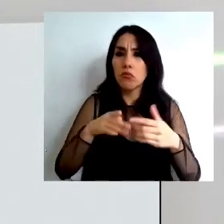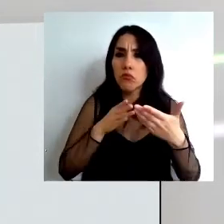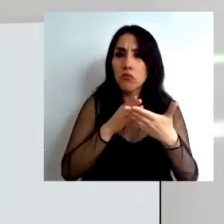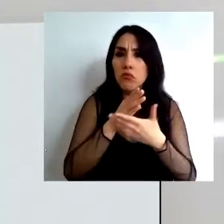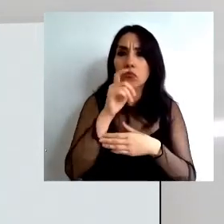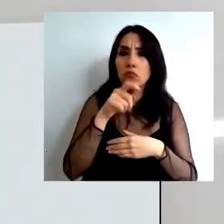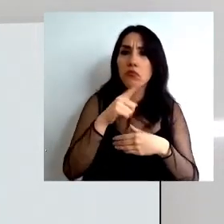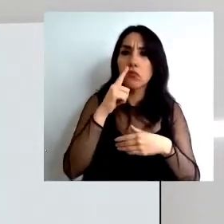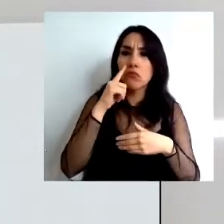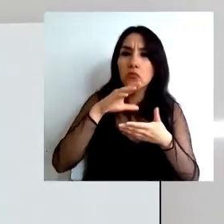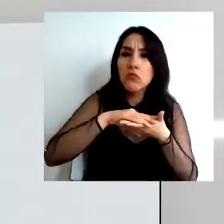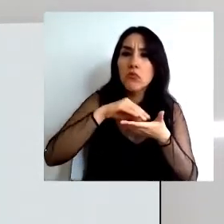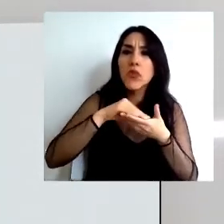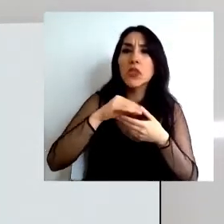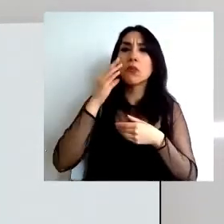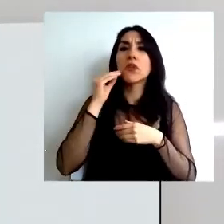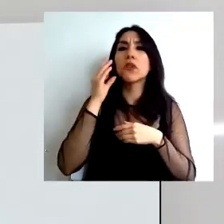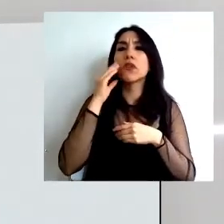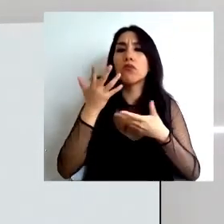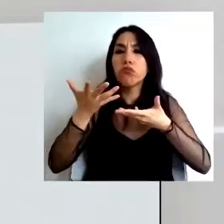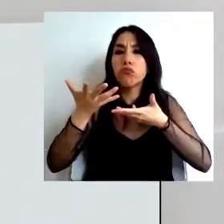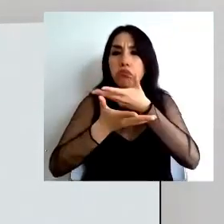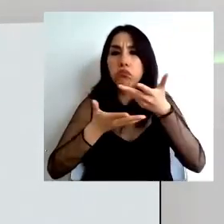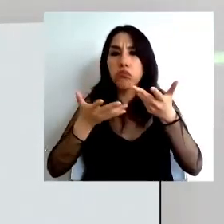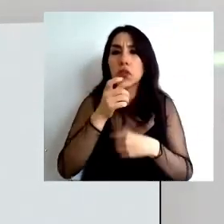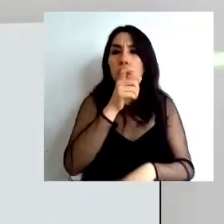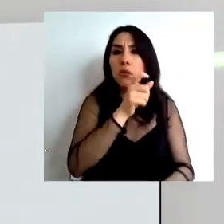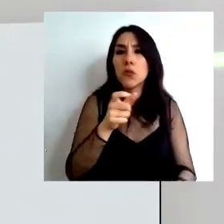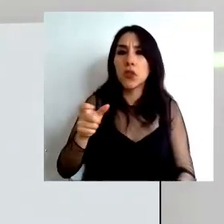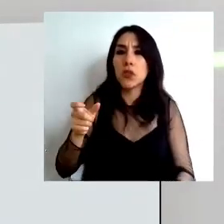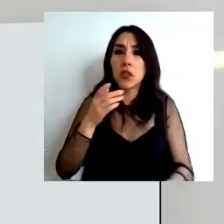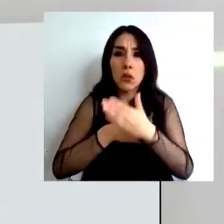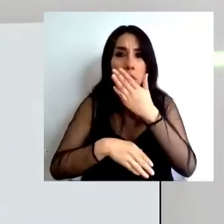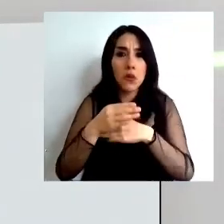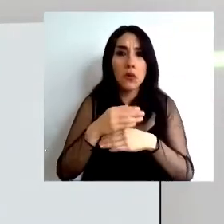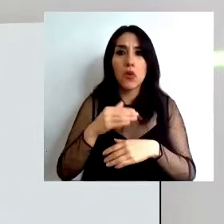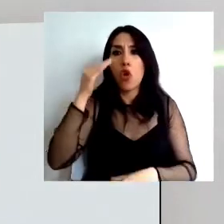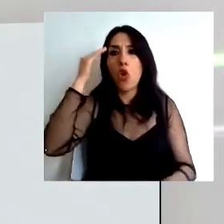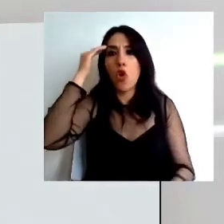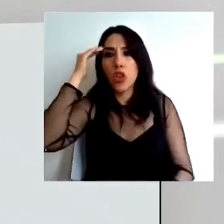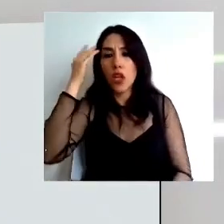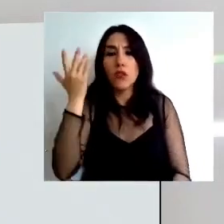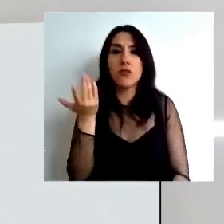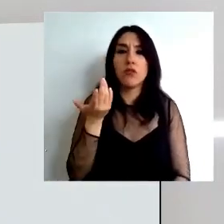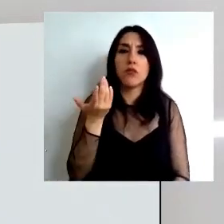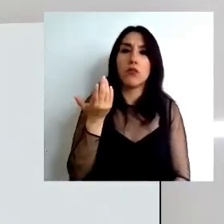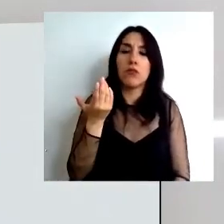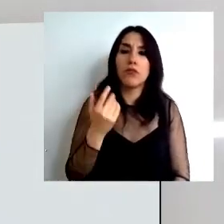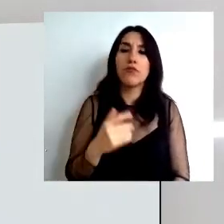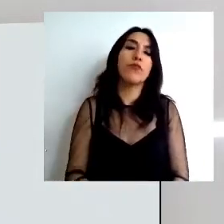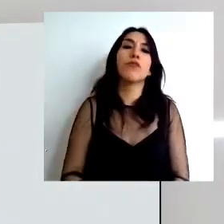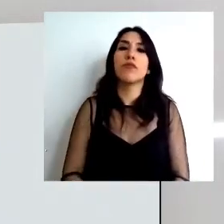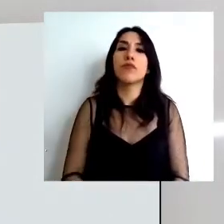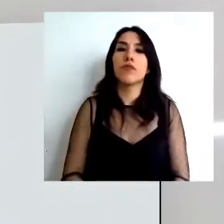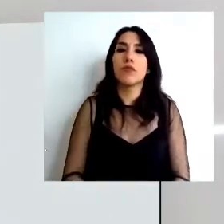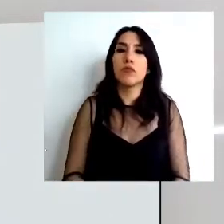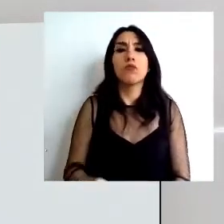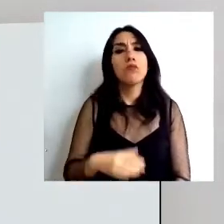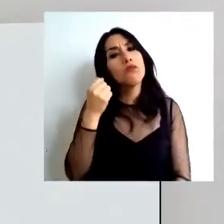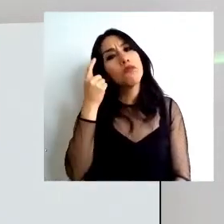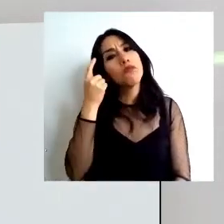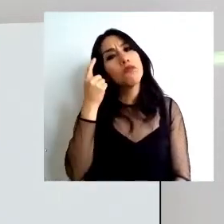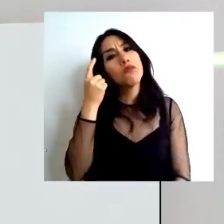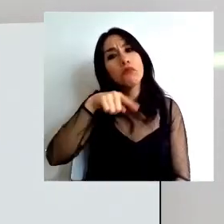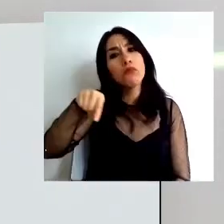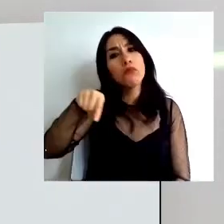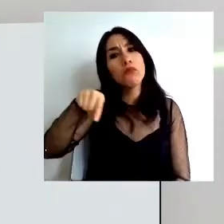we experienced that they have no chance to learn and to live independently because all the information